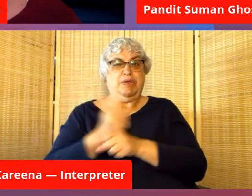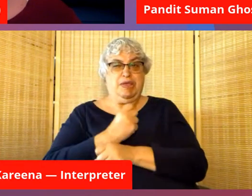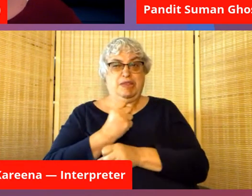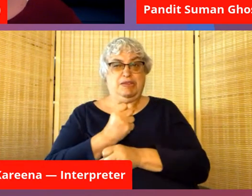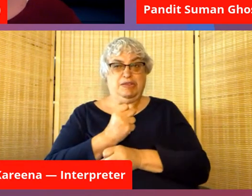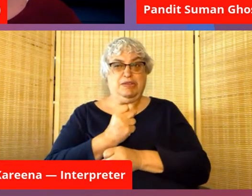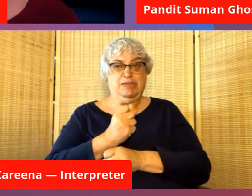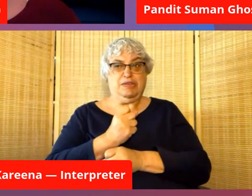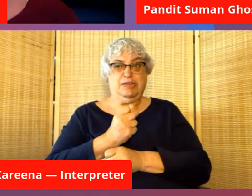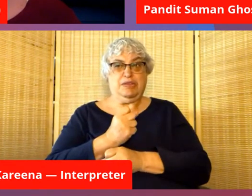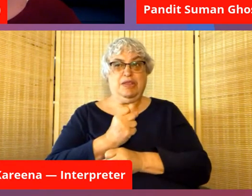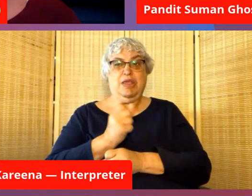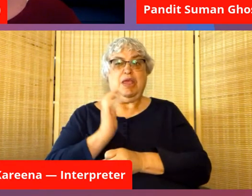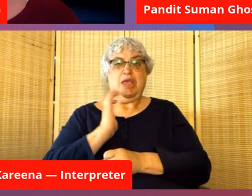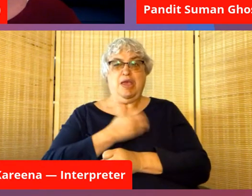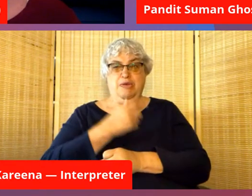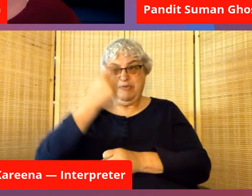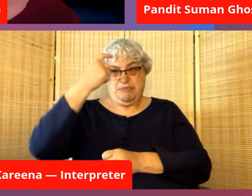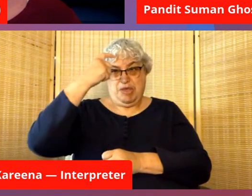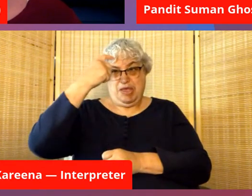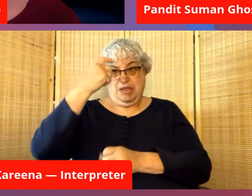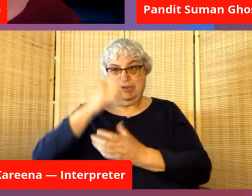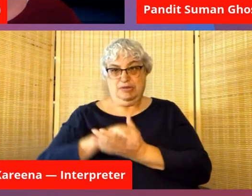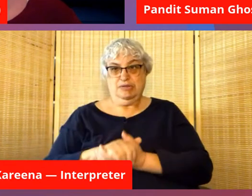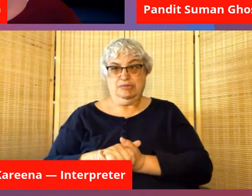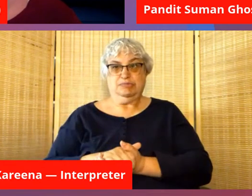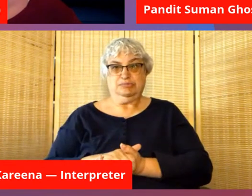is our own mind. Mm.